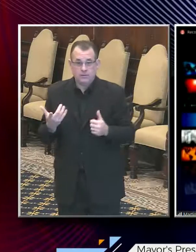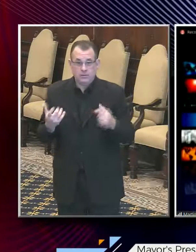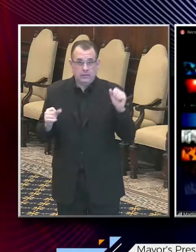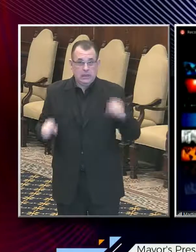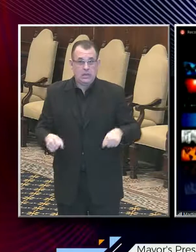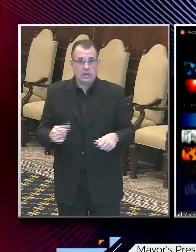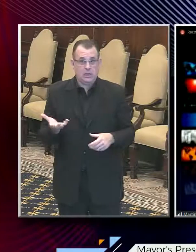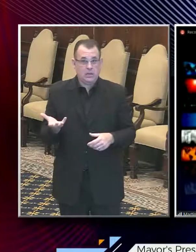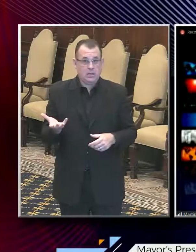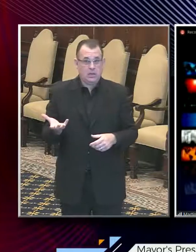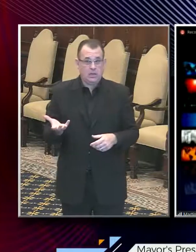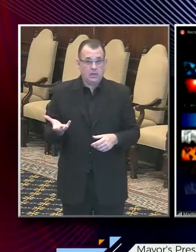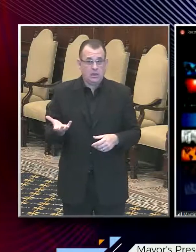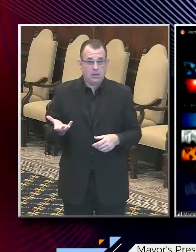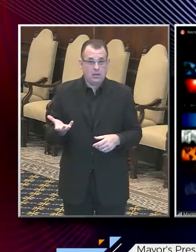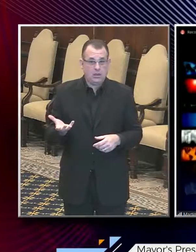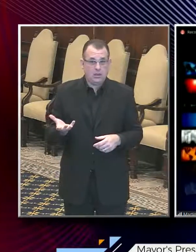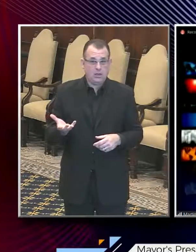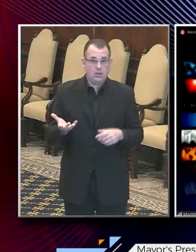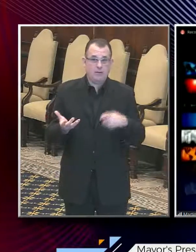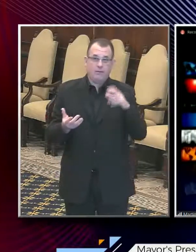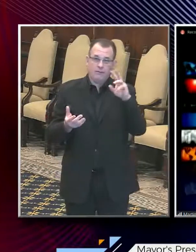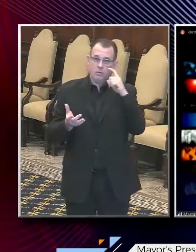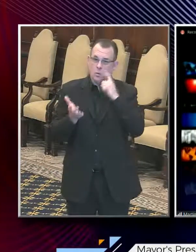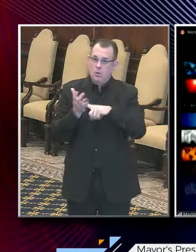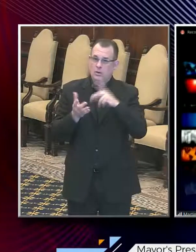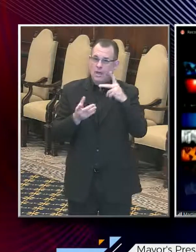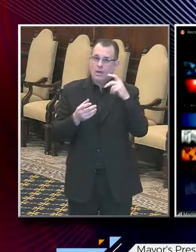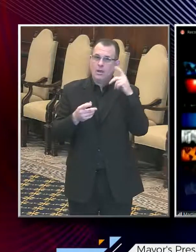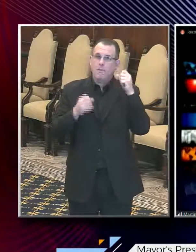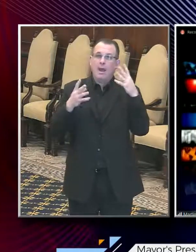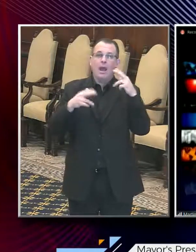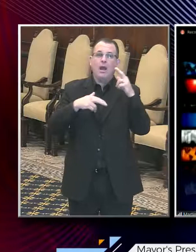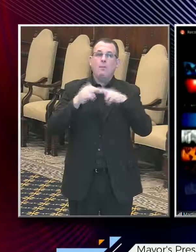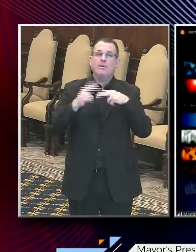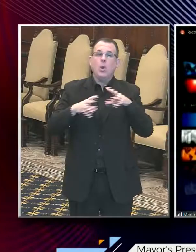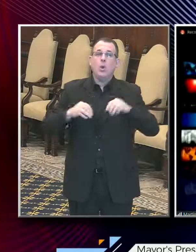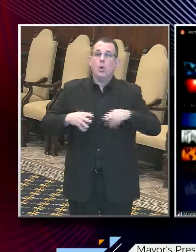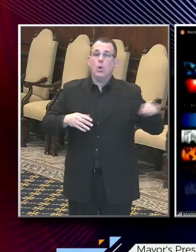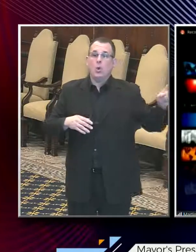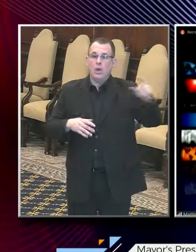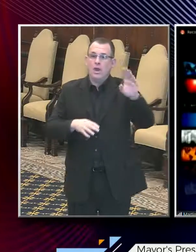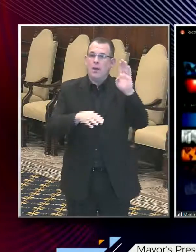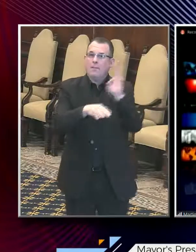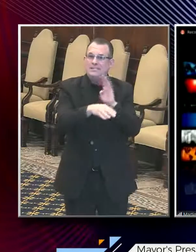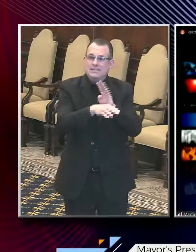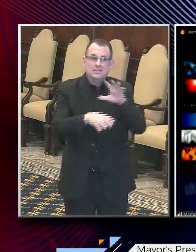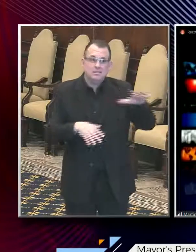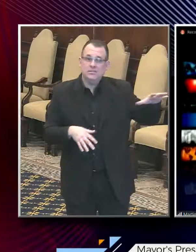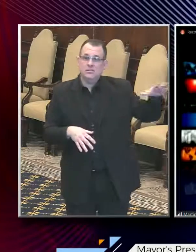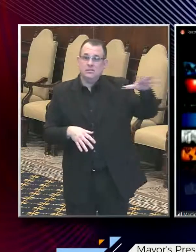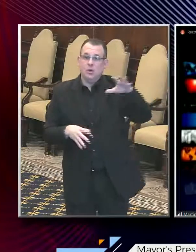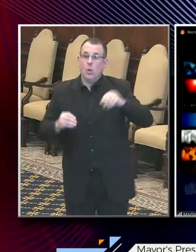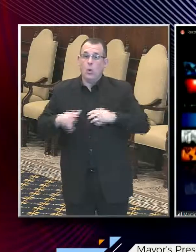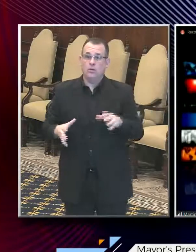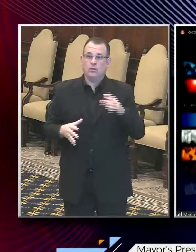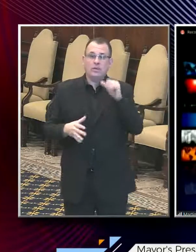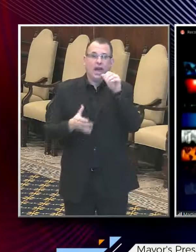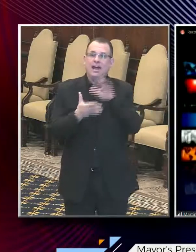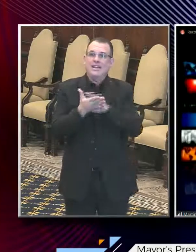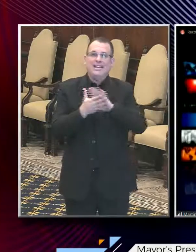here in West Philly a lot of building owners or commercial properties that are not cleaning in front of their property at